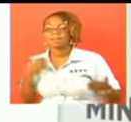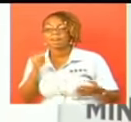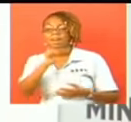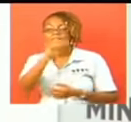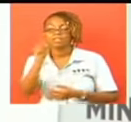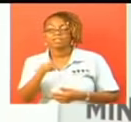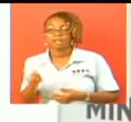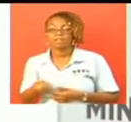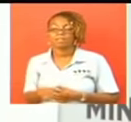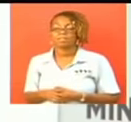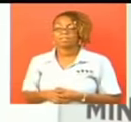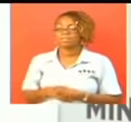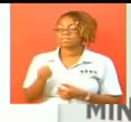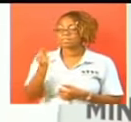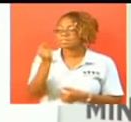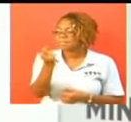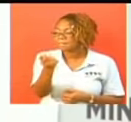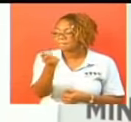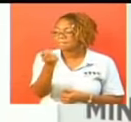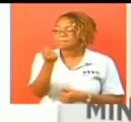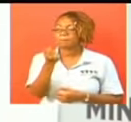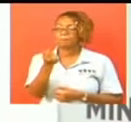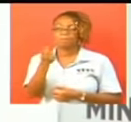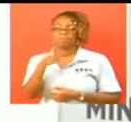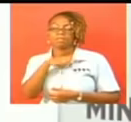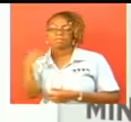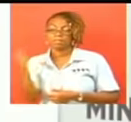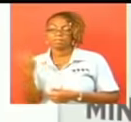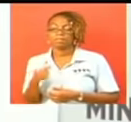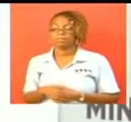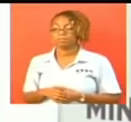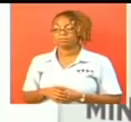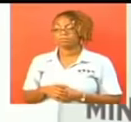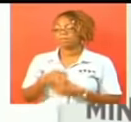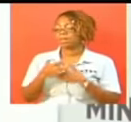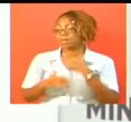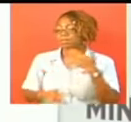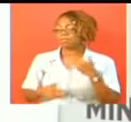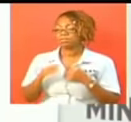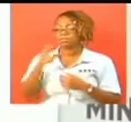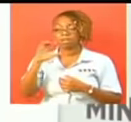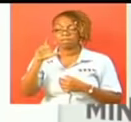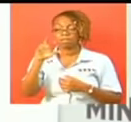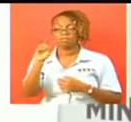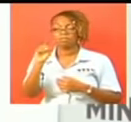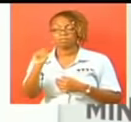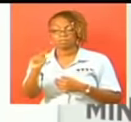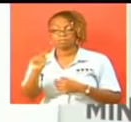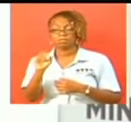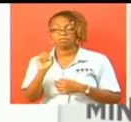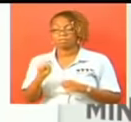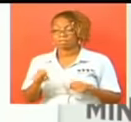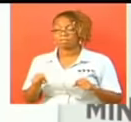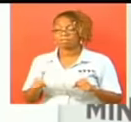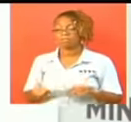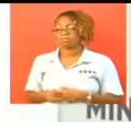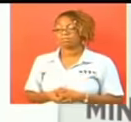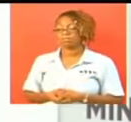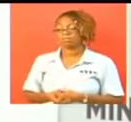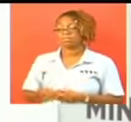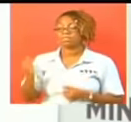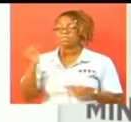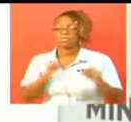it, and we have this information. That's, of course, we know the scientific data suggests the profile may